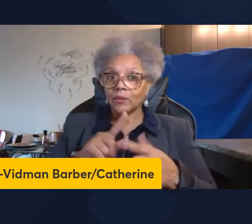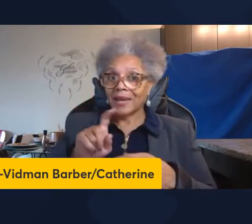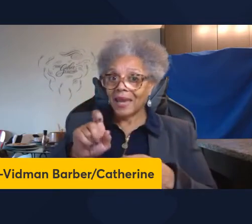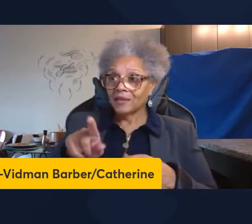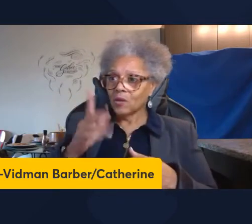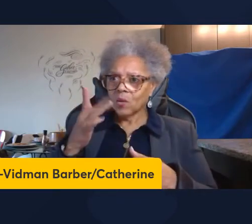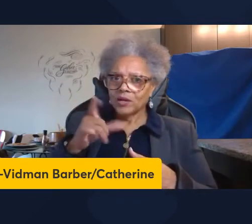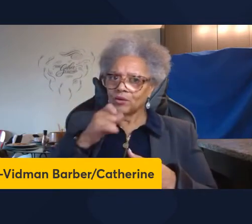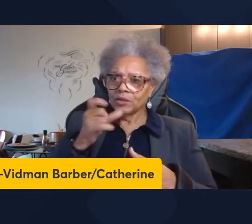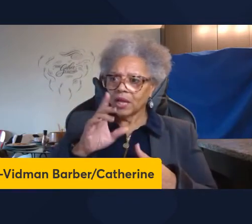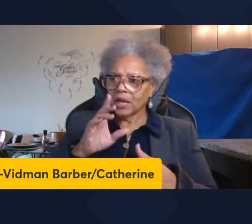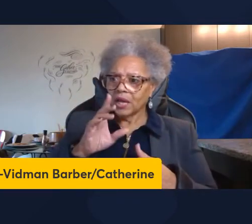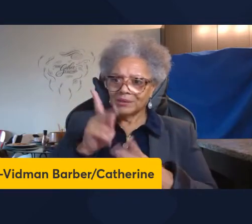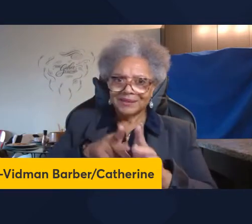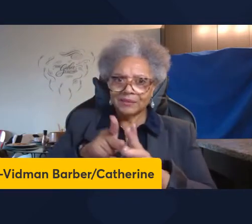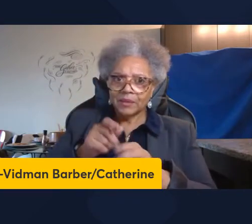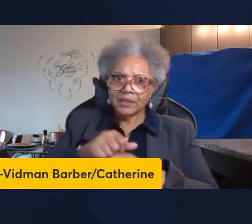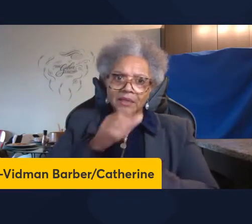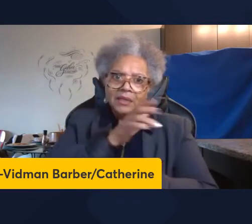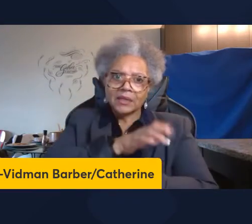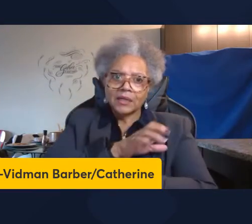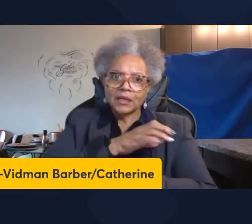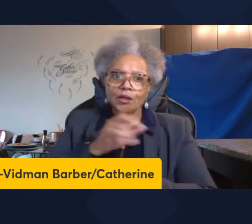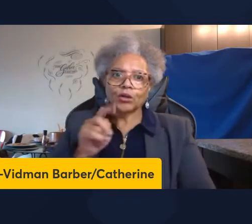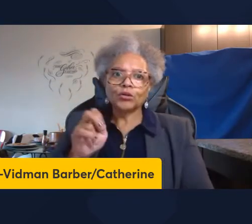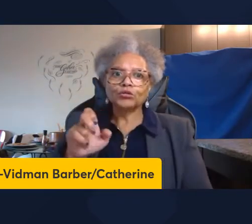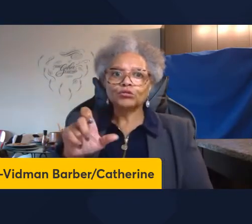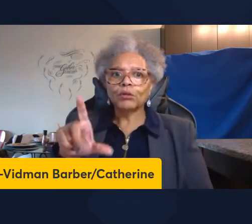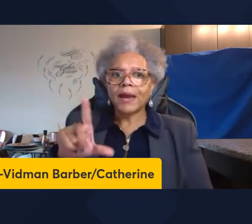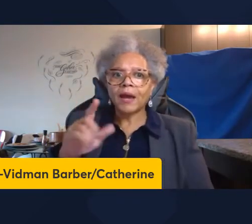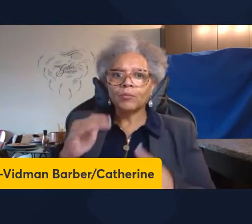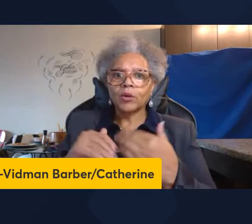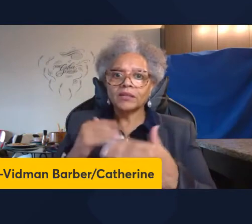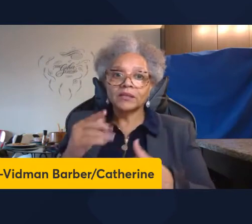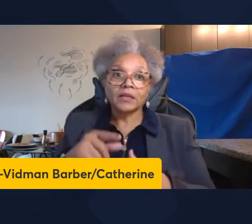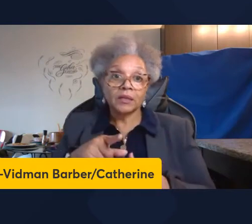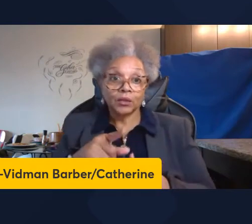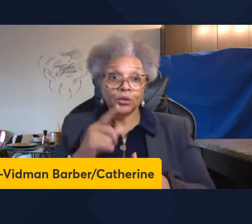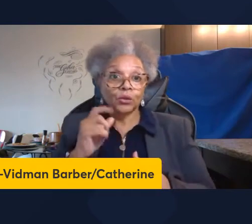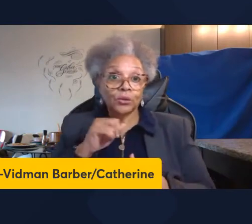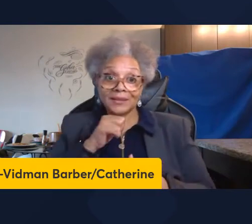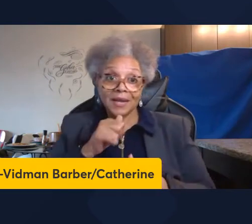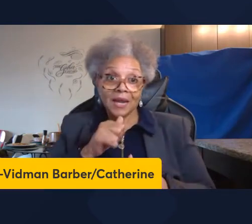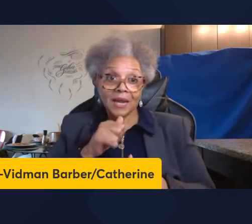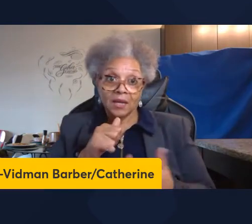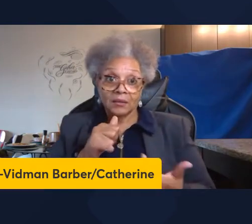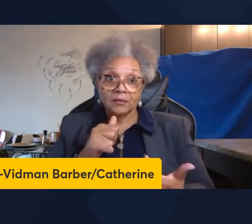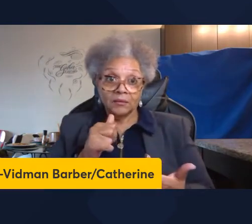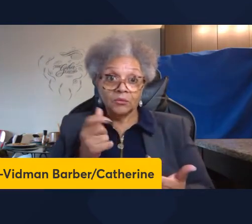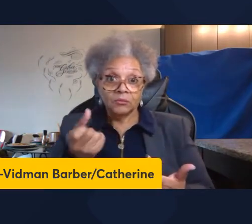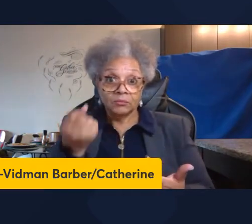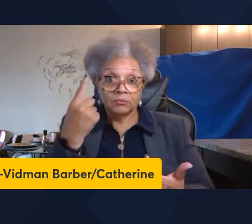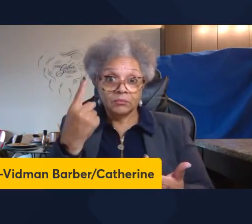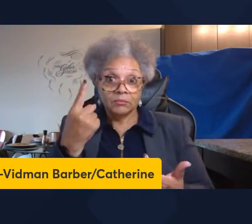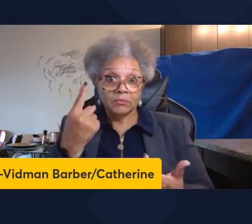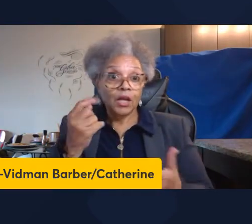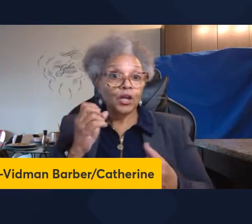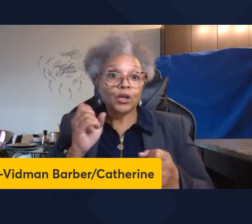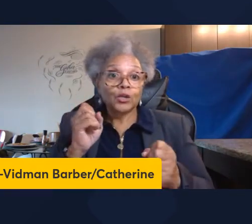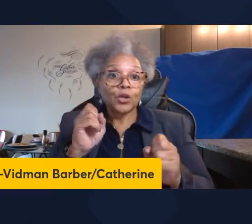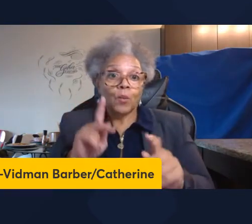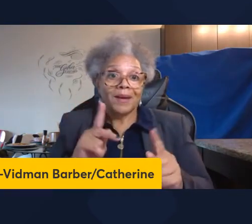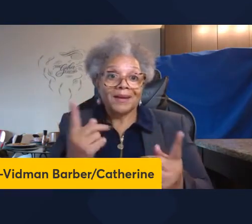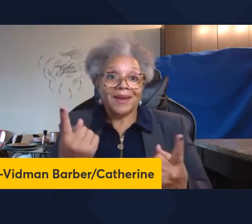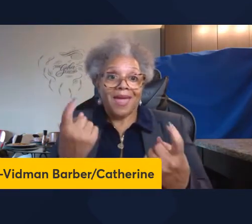clinical trial process? And I'm sure you will not be surprised that for the most part, the answer was nobody asked me.